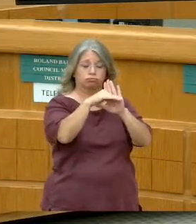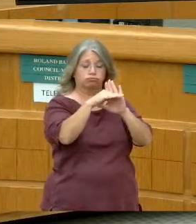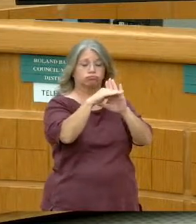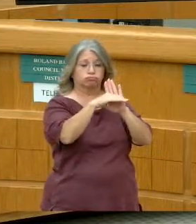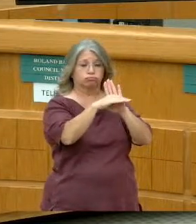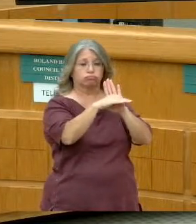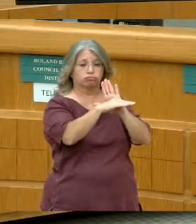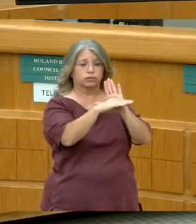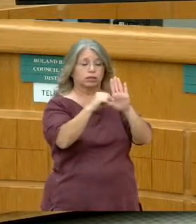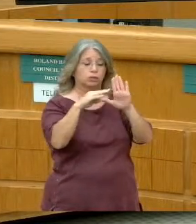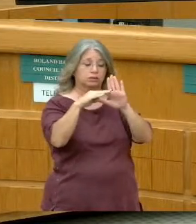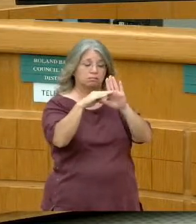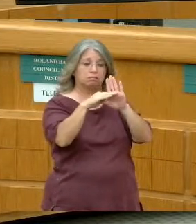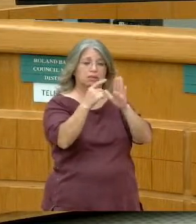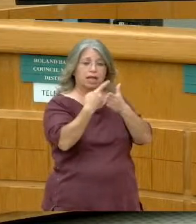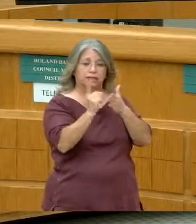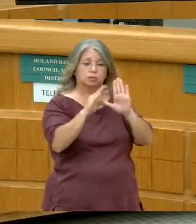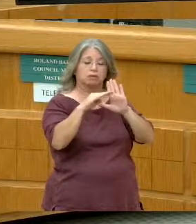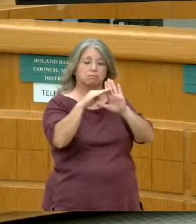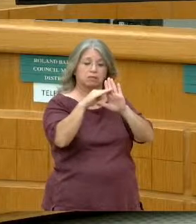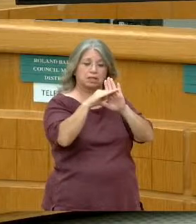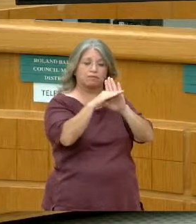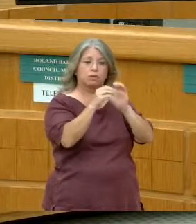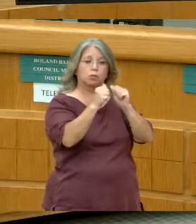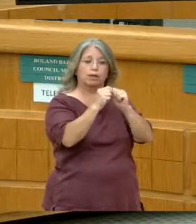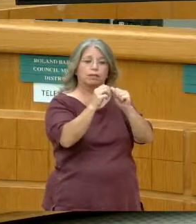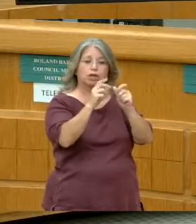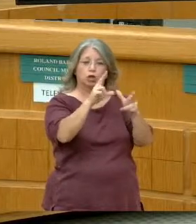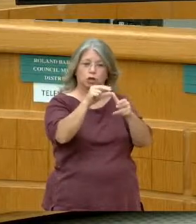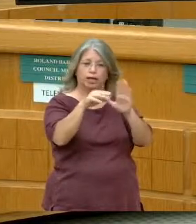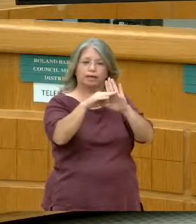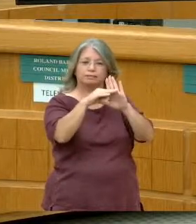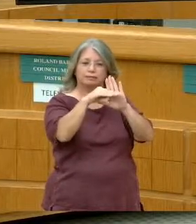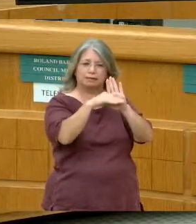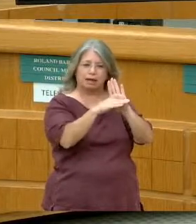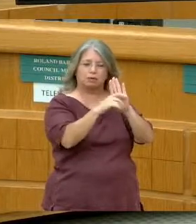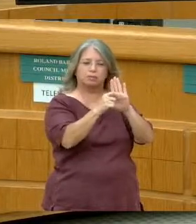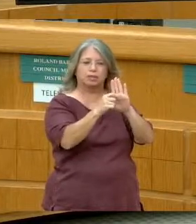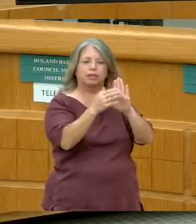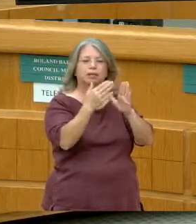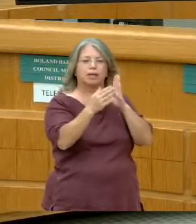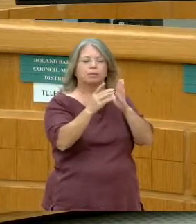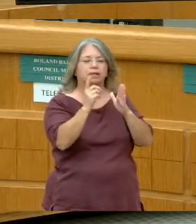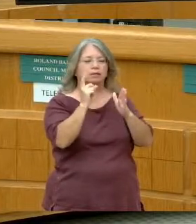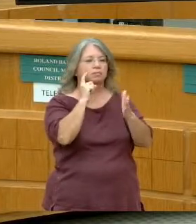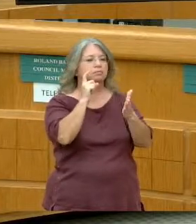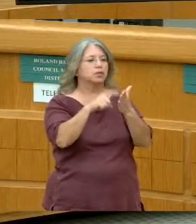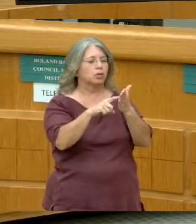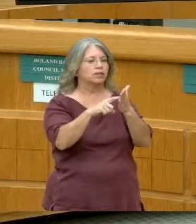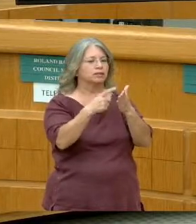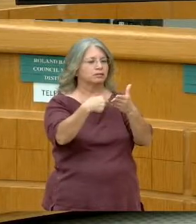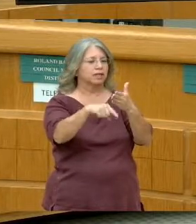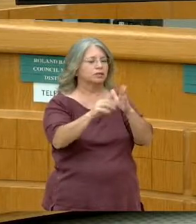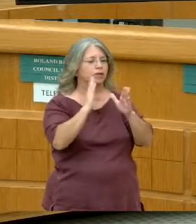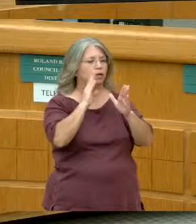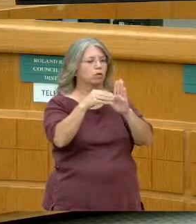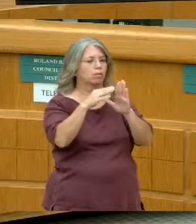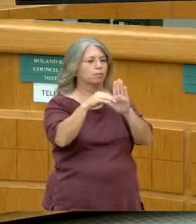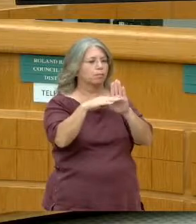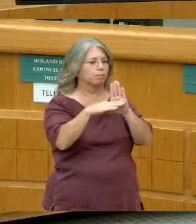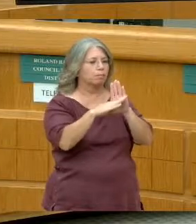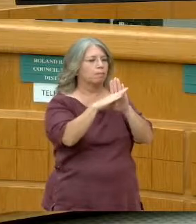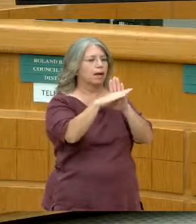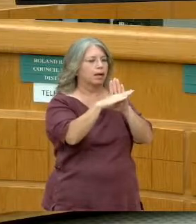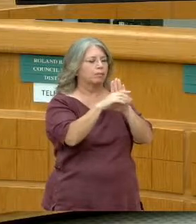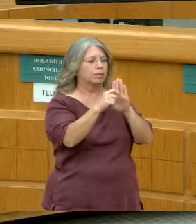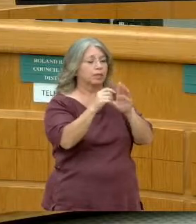And they were level last week with the hurricane. They went down a little bit. We might expect a bump back up in some of these with the malls, restaurants, and bars, but if we could keep